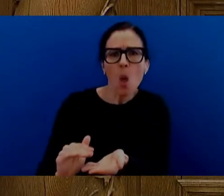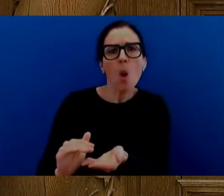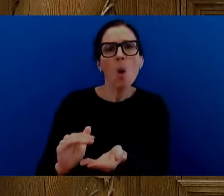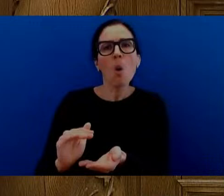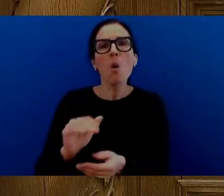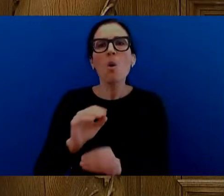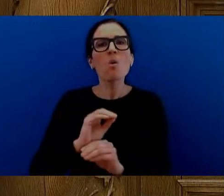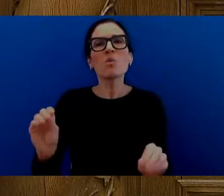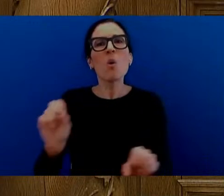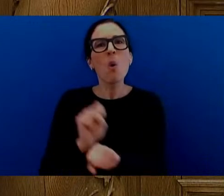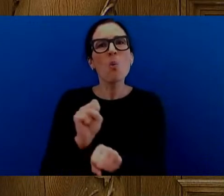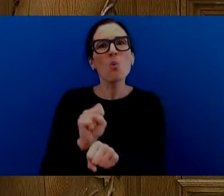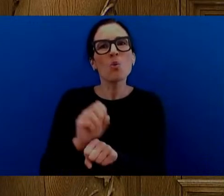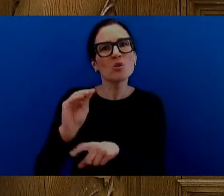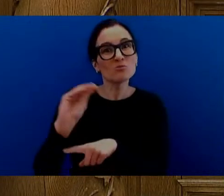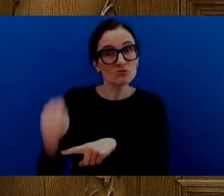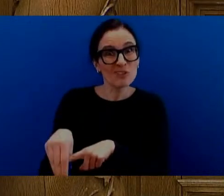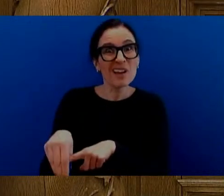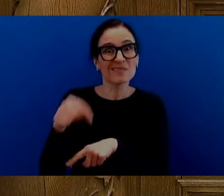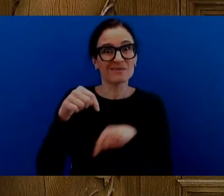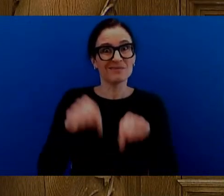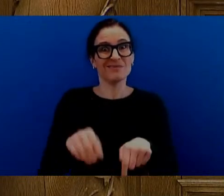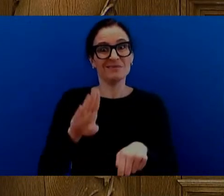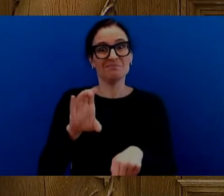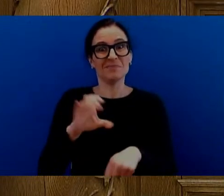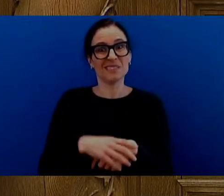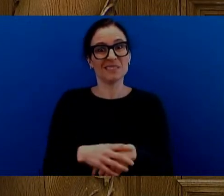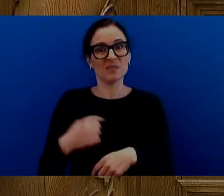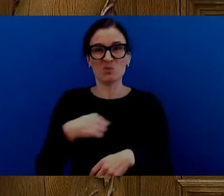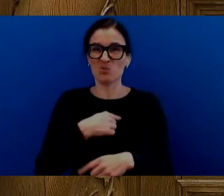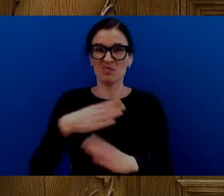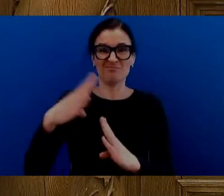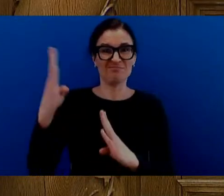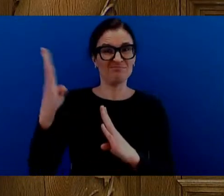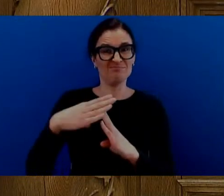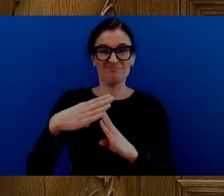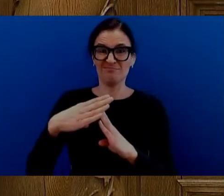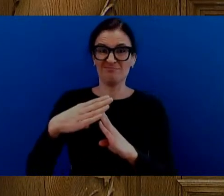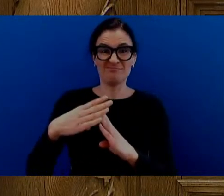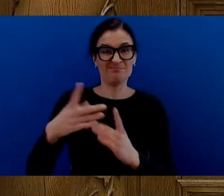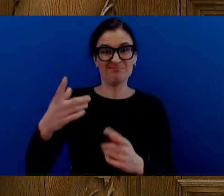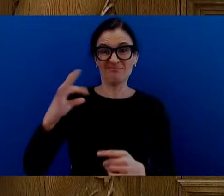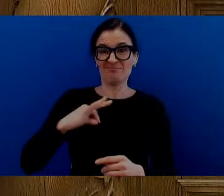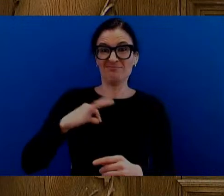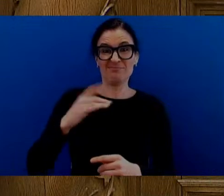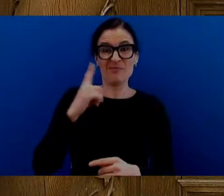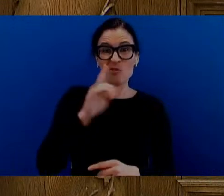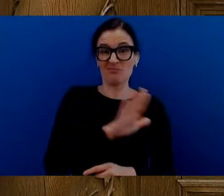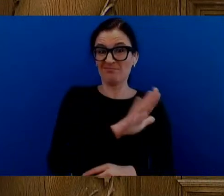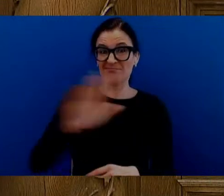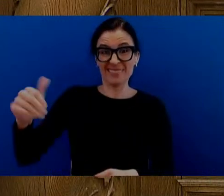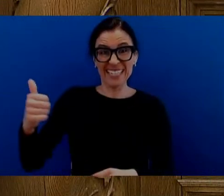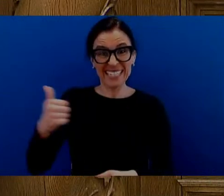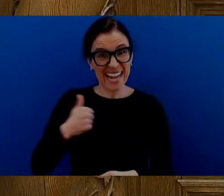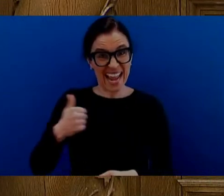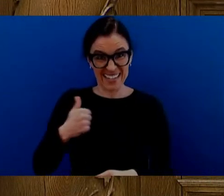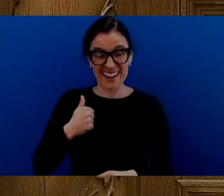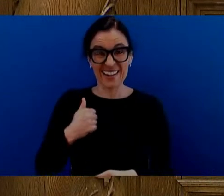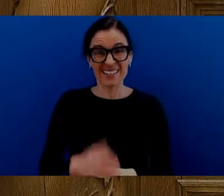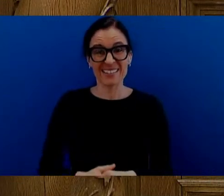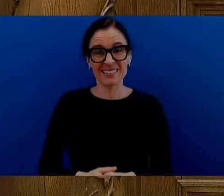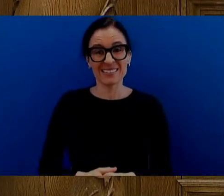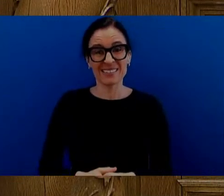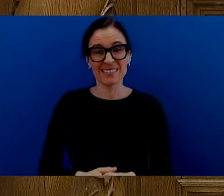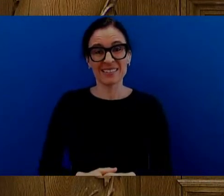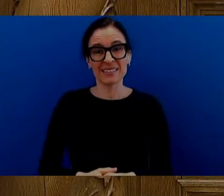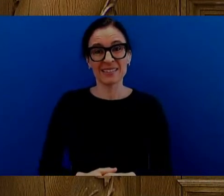credit rating of any province. But a strong economy is not just about GDP numbers or quarterly reports.